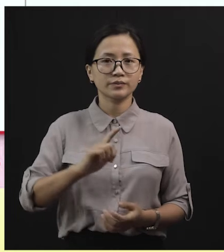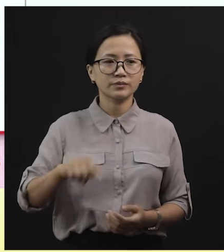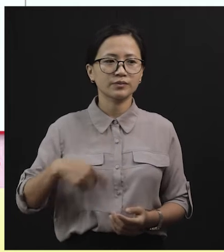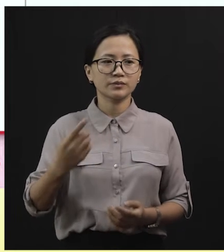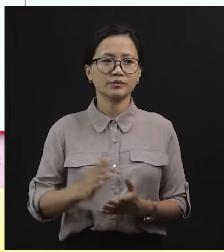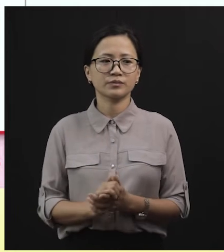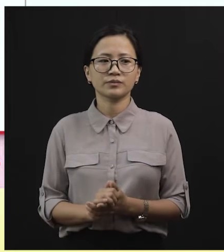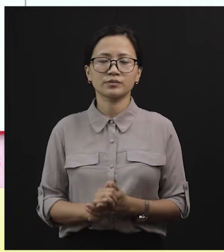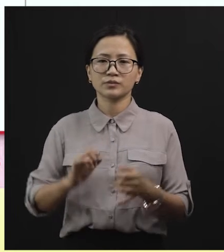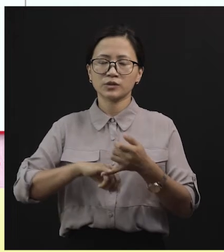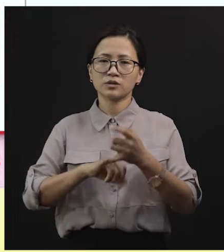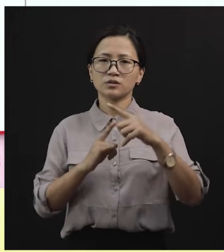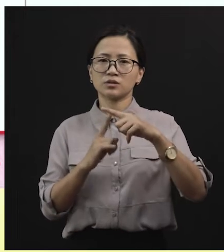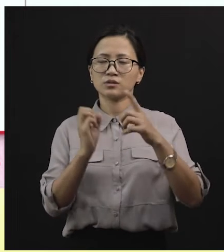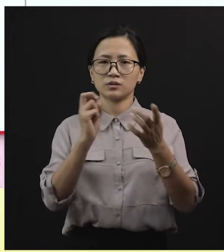is stone.